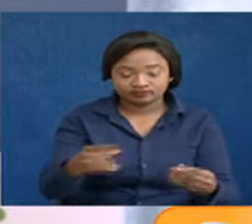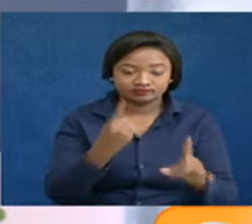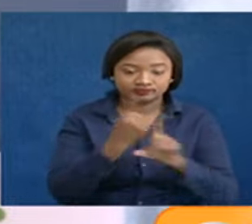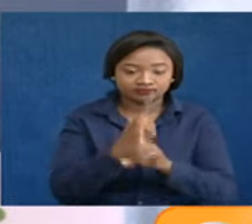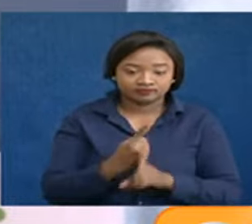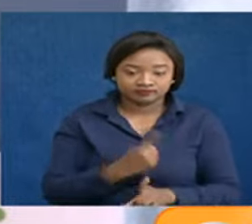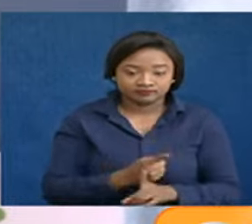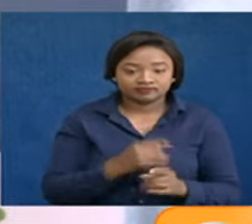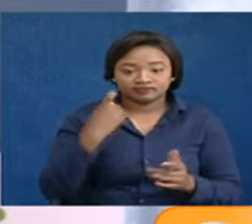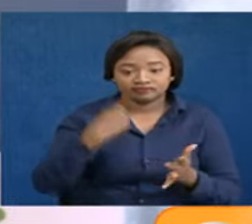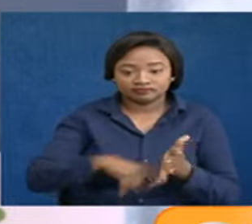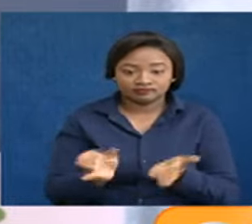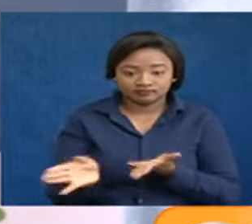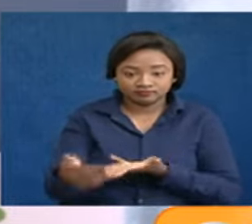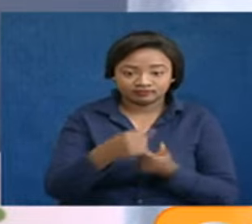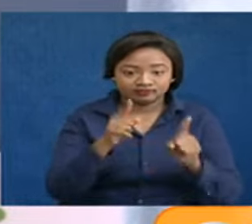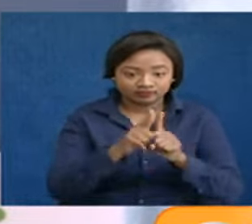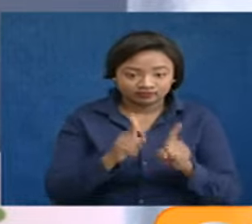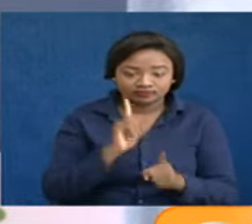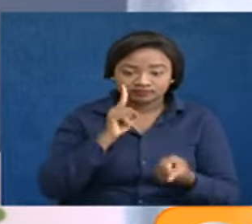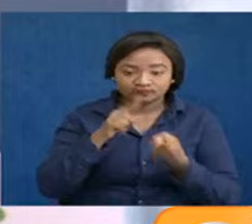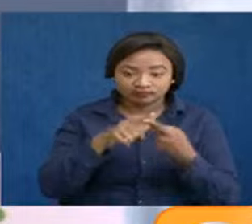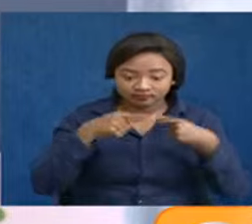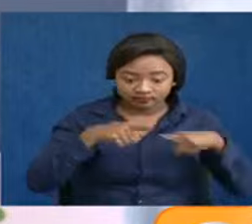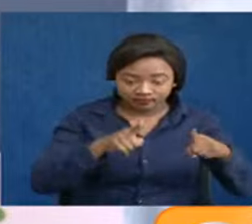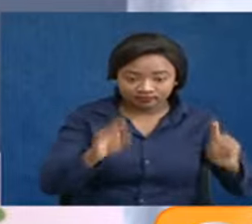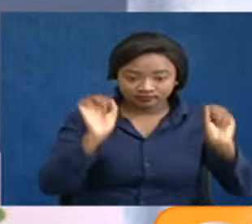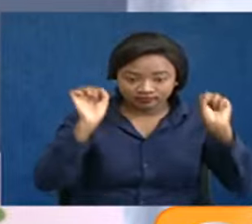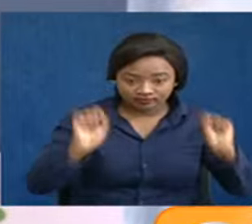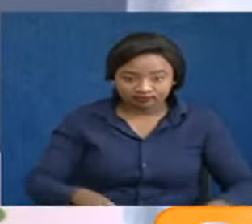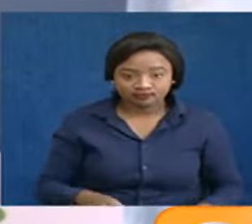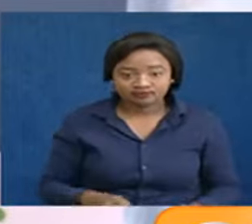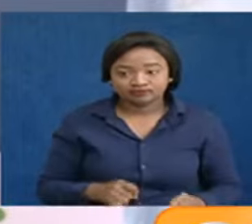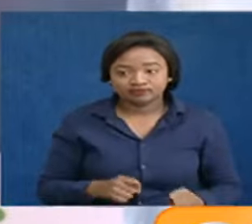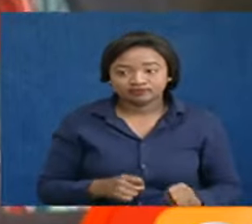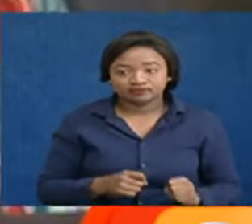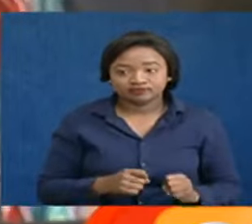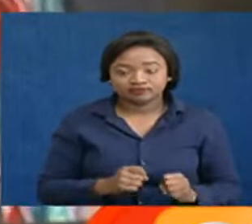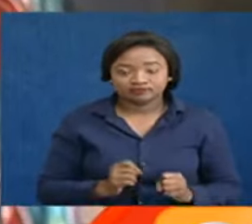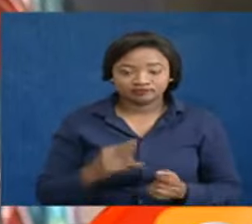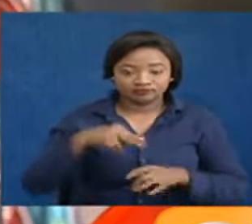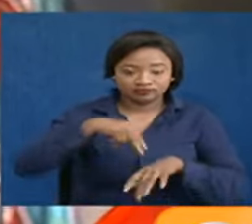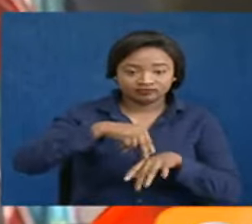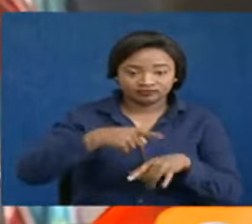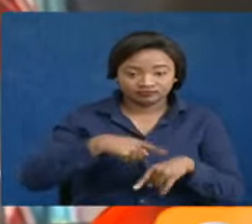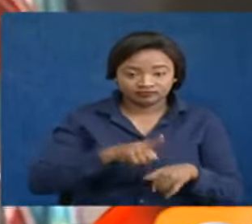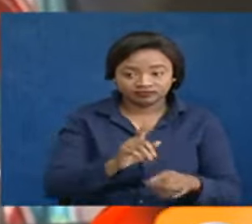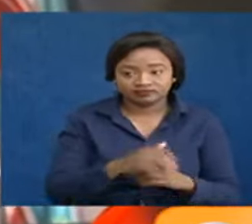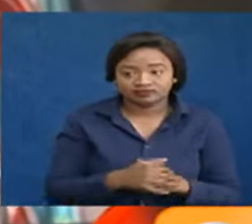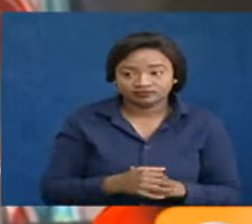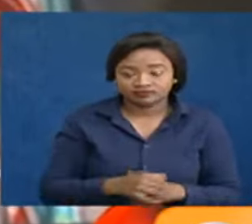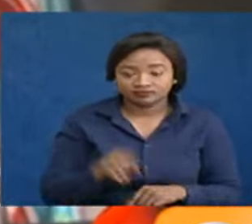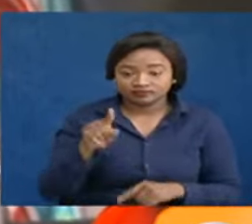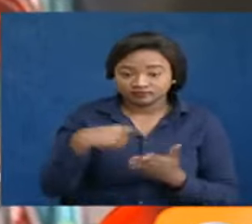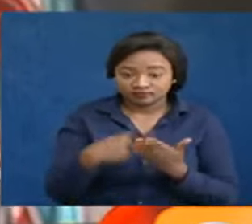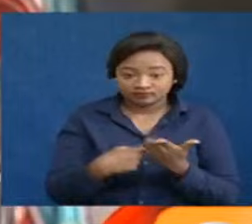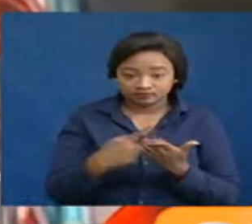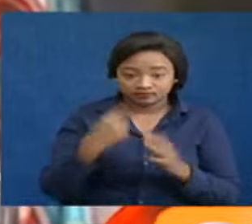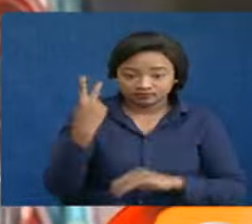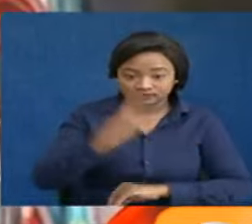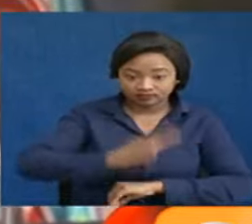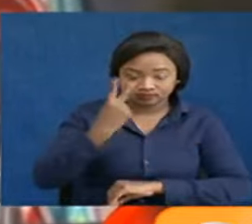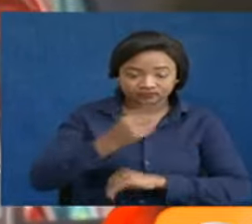administrations until they too are able to stand on their own. Deliberations at the two-day forum are expected